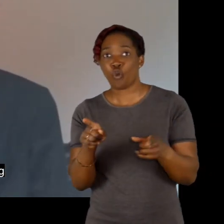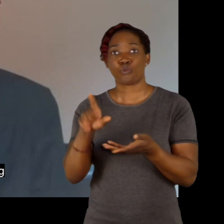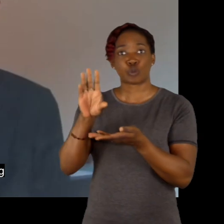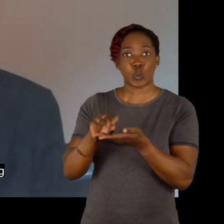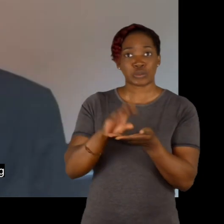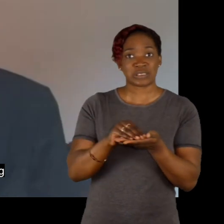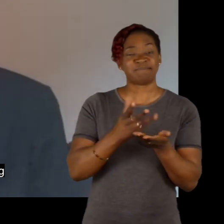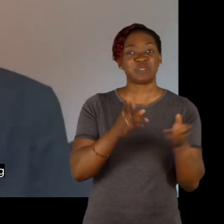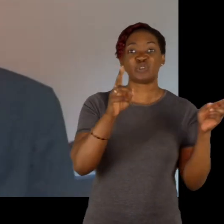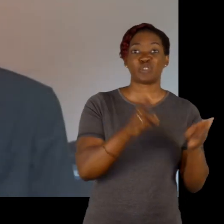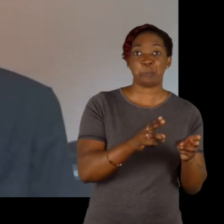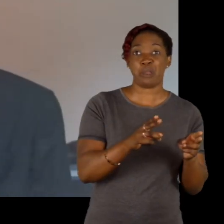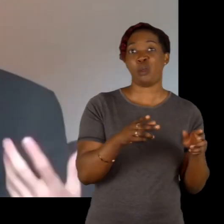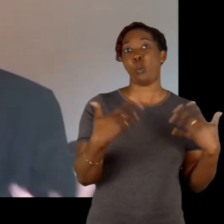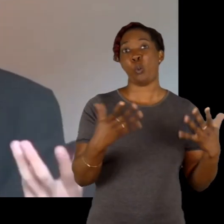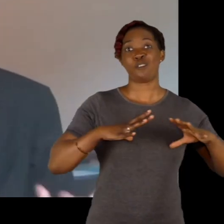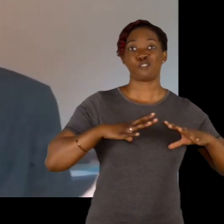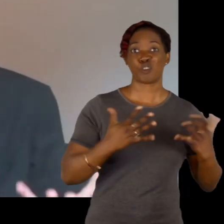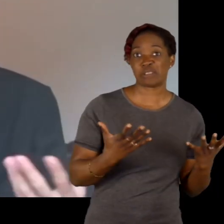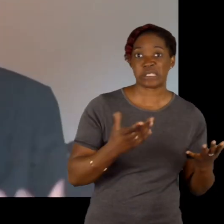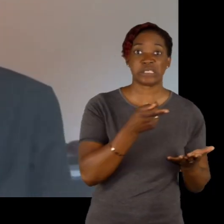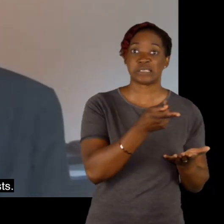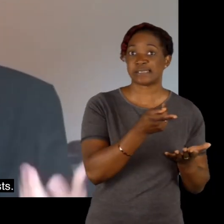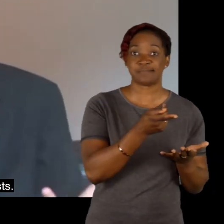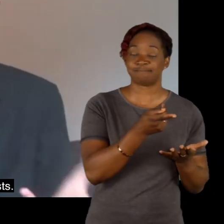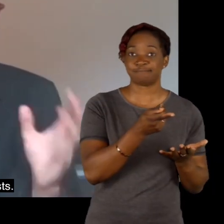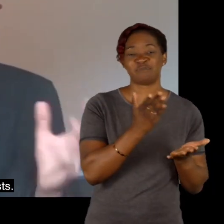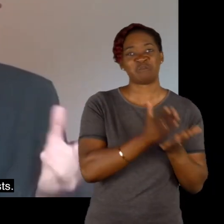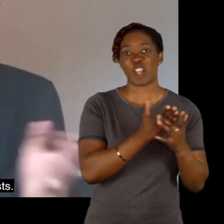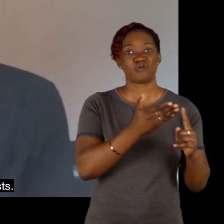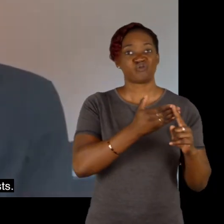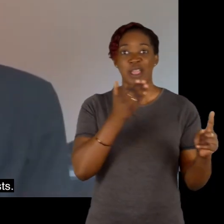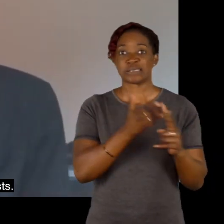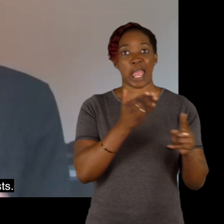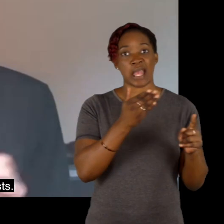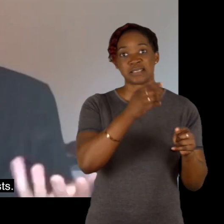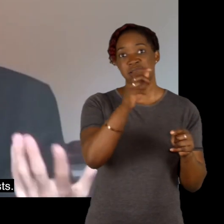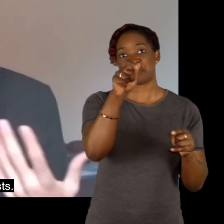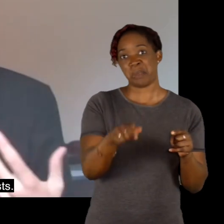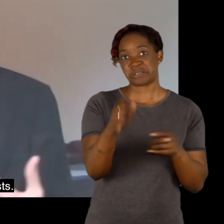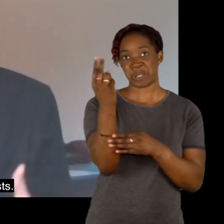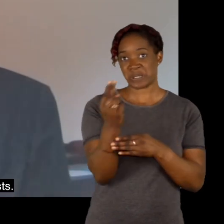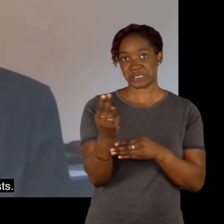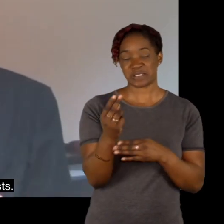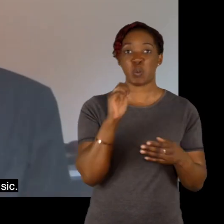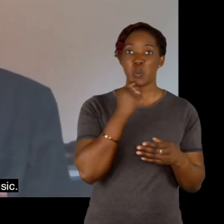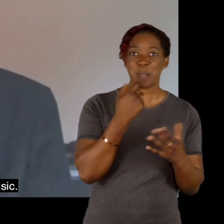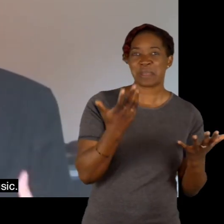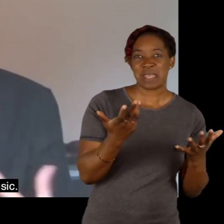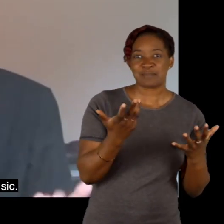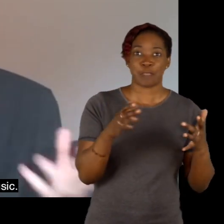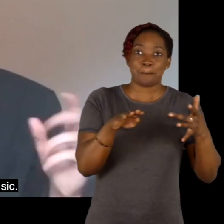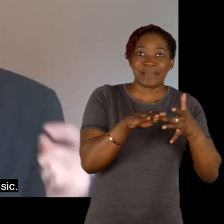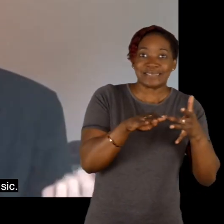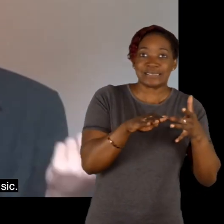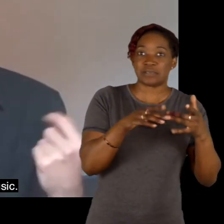licenses to recordings. The cheaper libraries and the free stuff won't be by recognizable artists and will be a kind